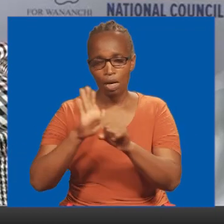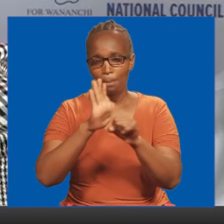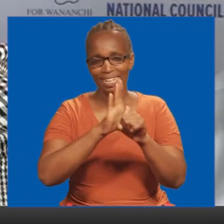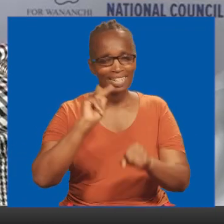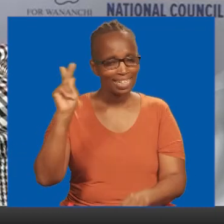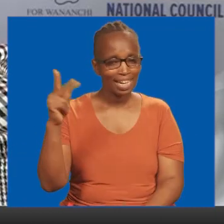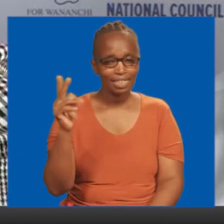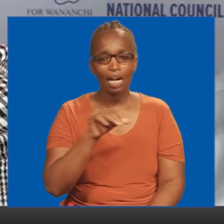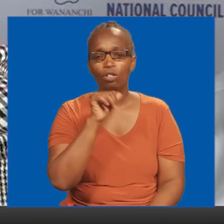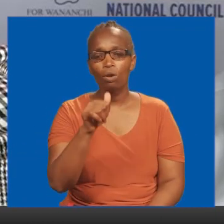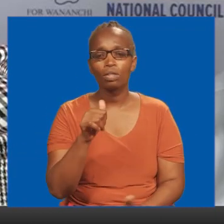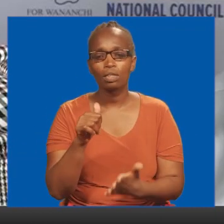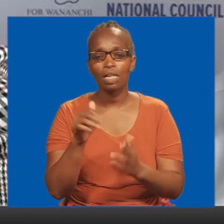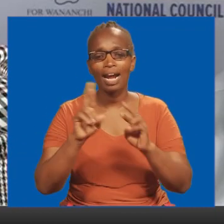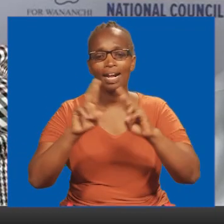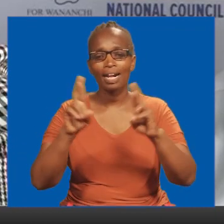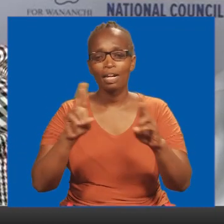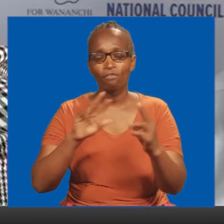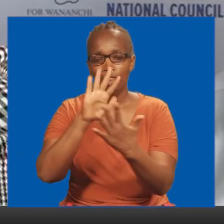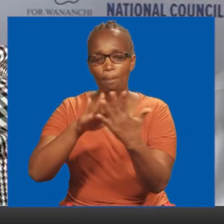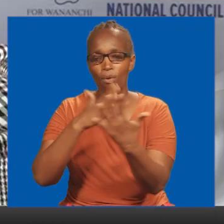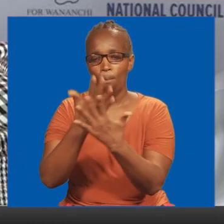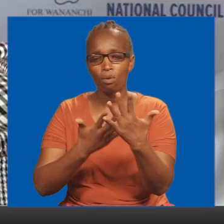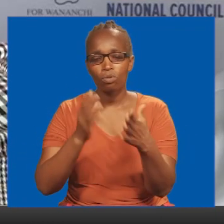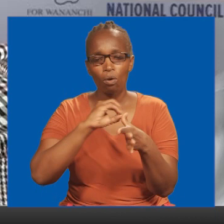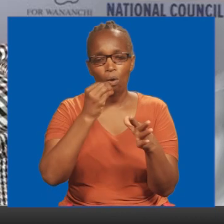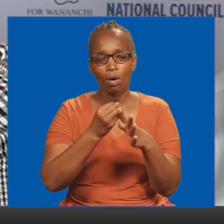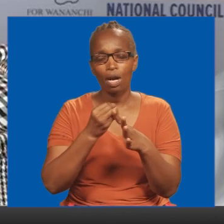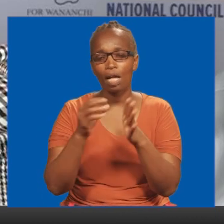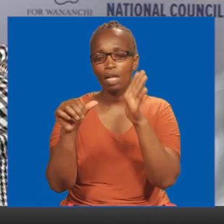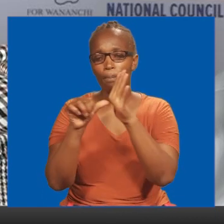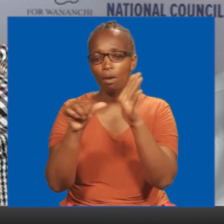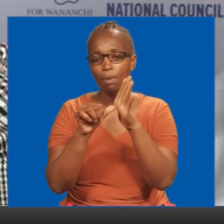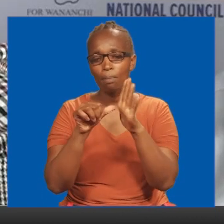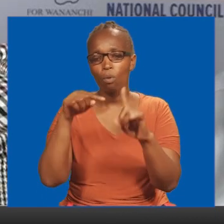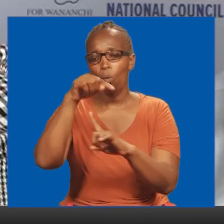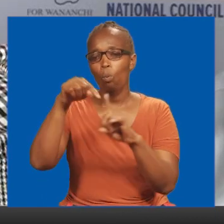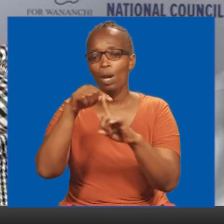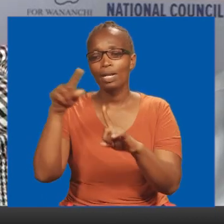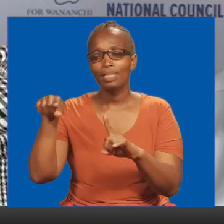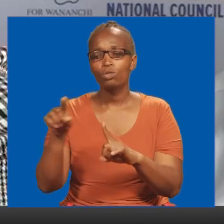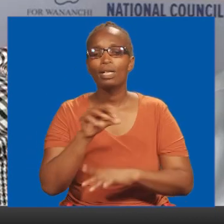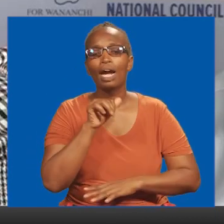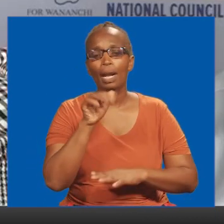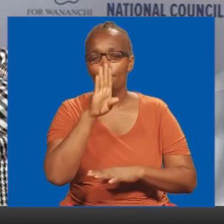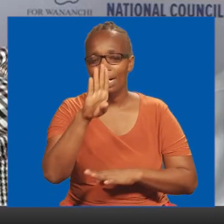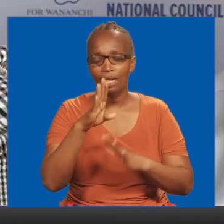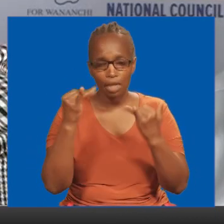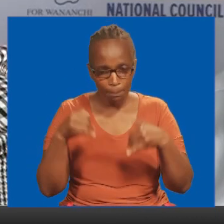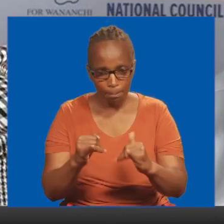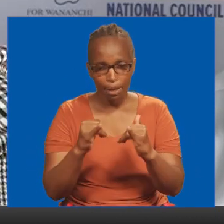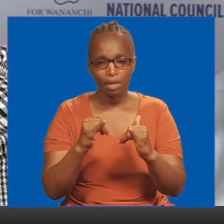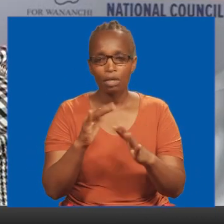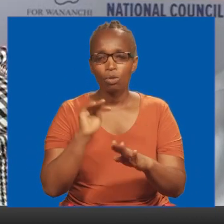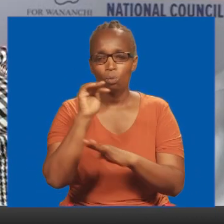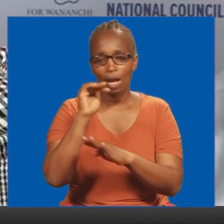are not aware of the proposals made in the NADCO report or the implications when these are implemented. We